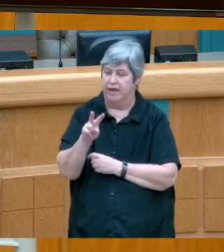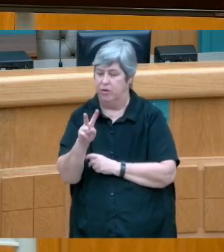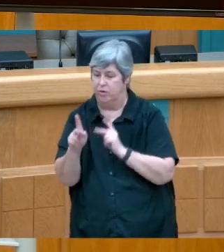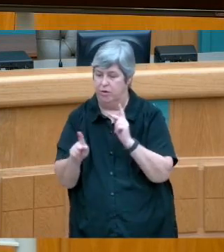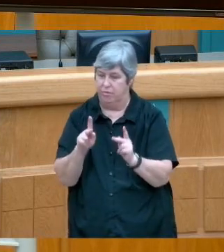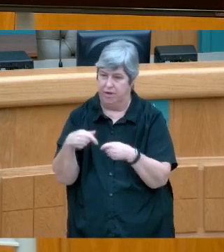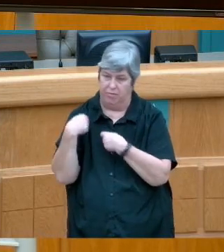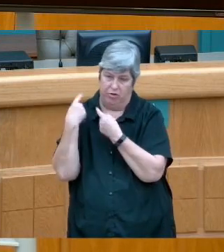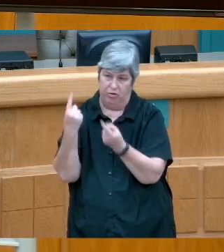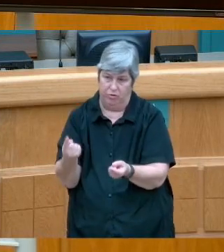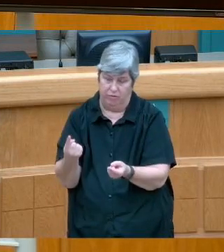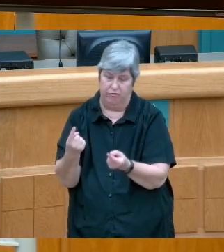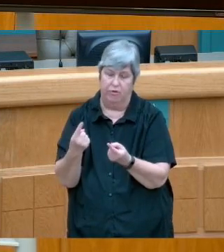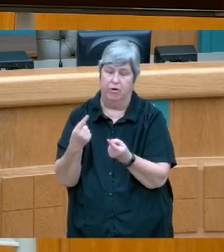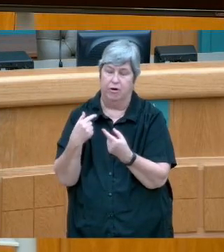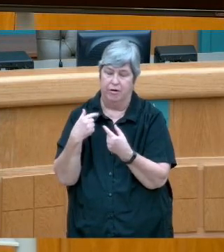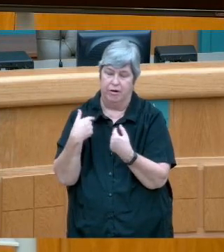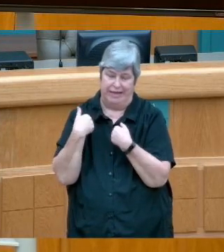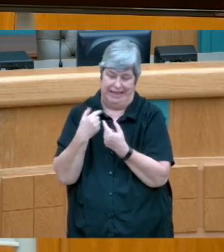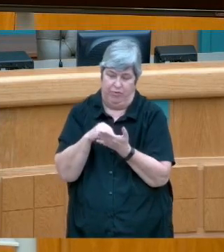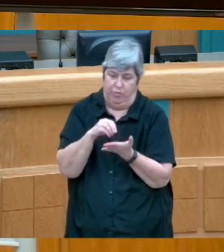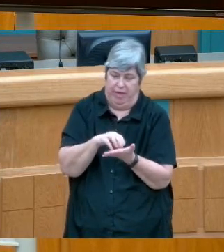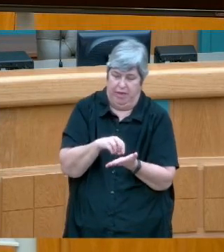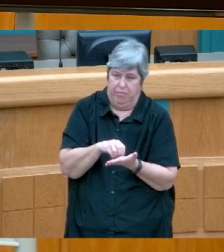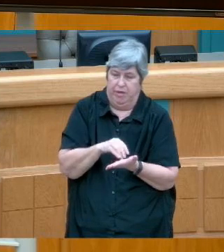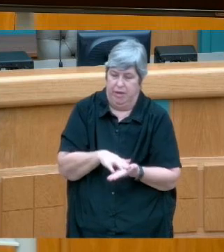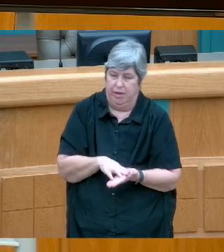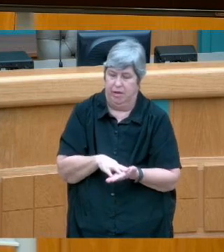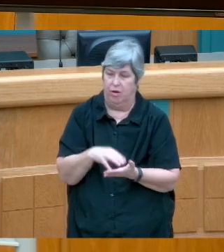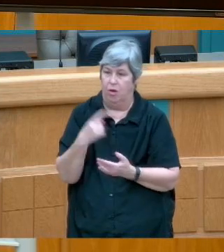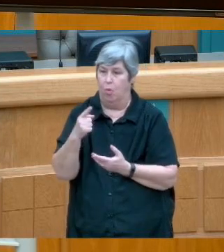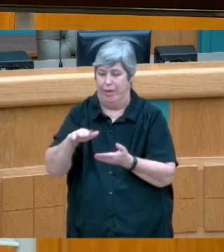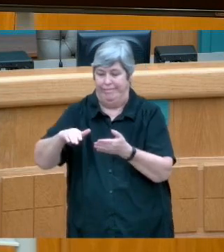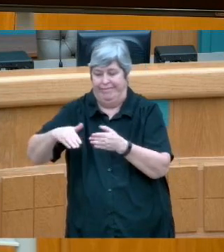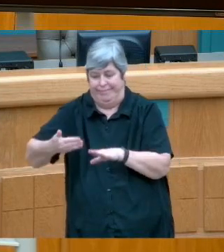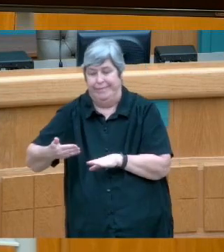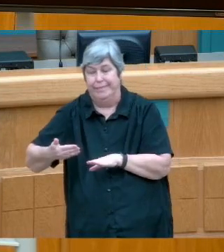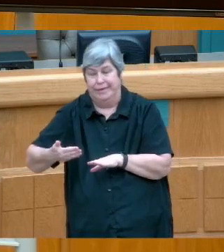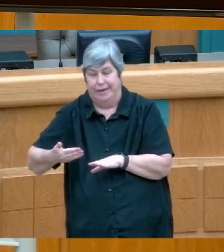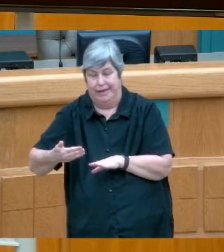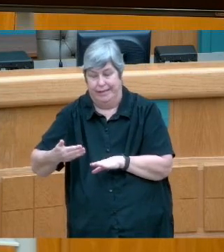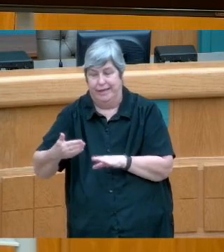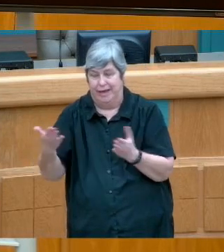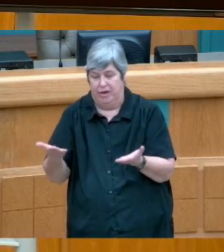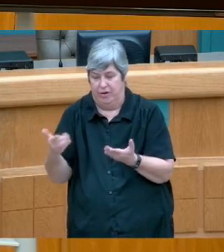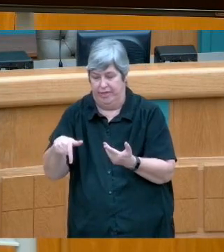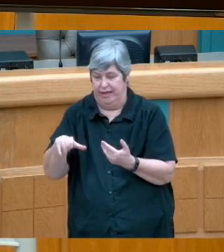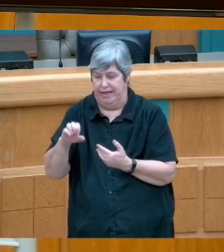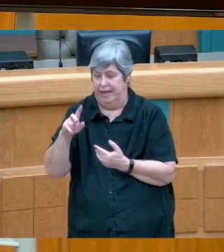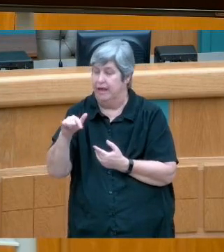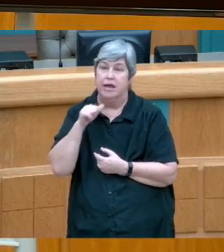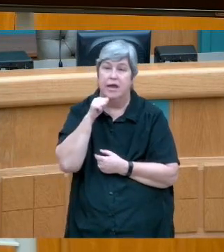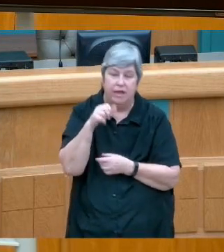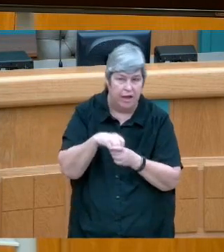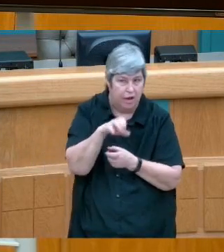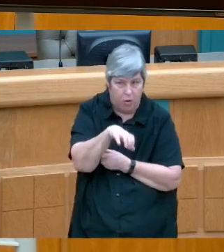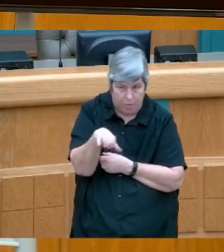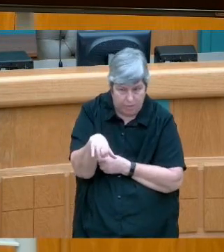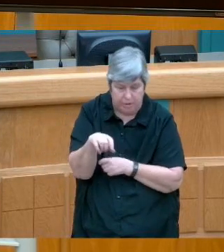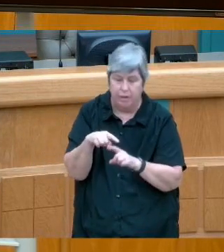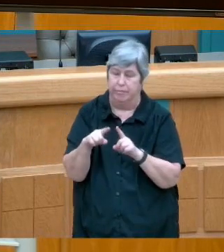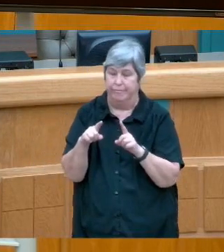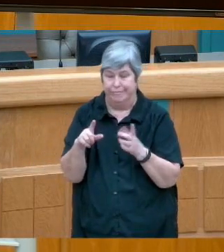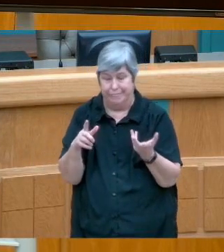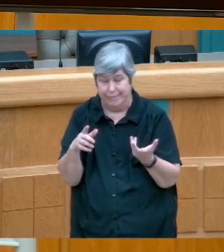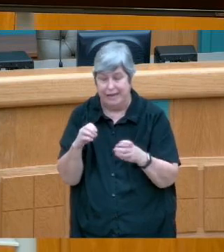to date since we've tracked this. We have 1 death still in Nueces County, not in the city of Corpus Christi, but